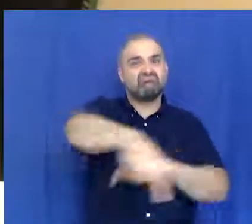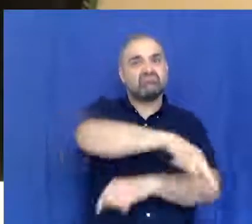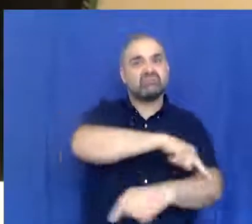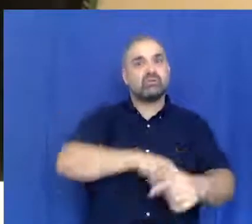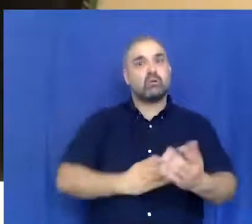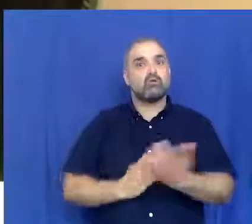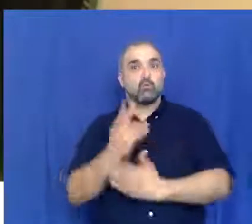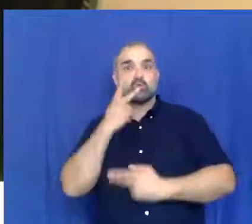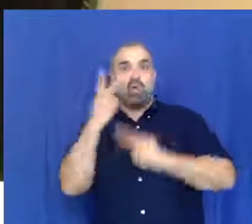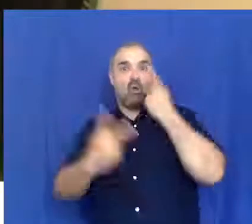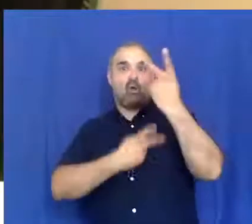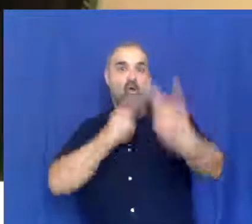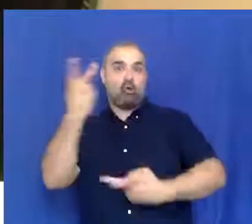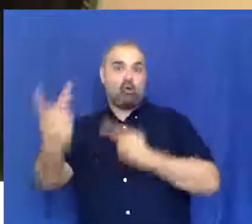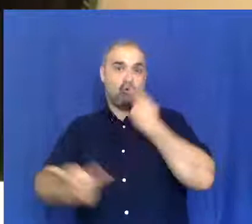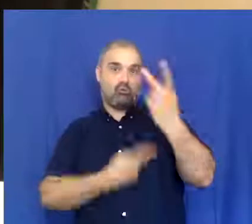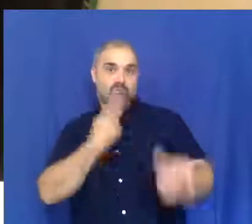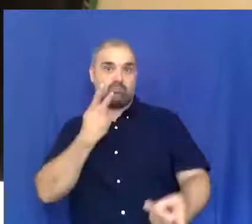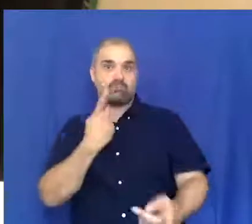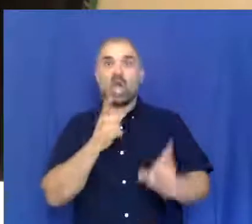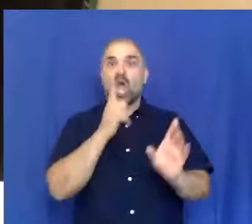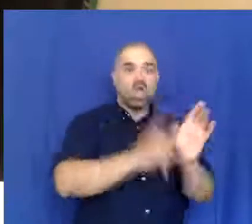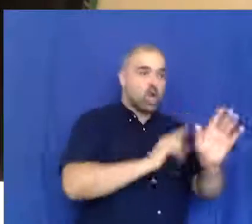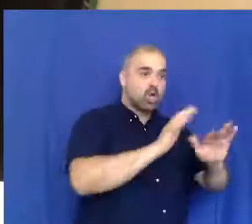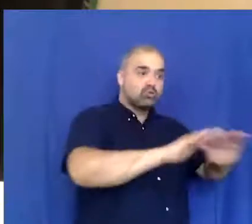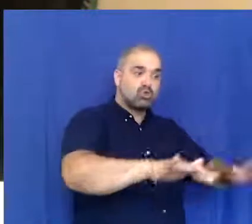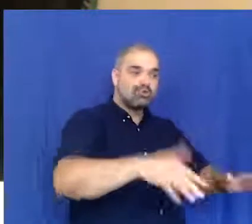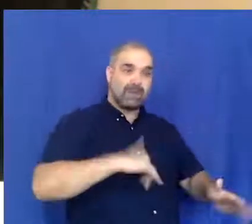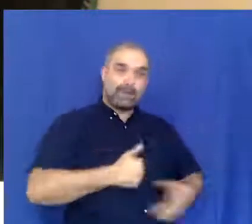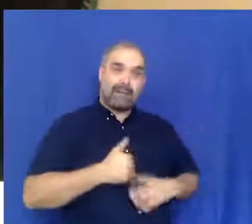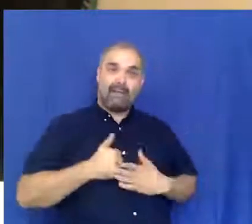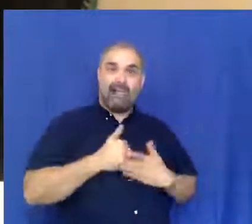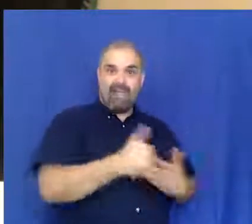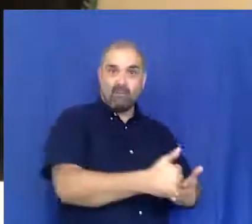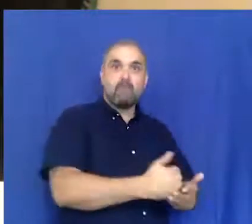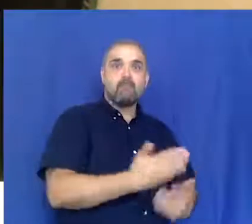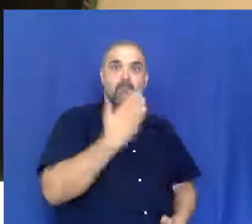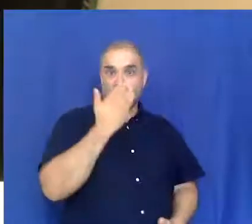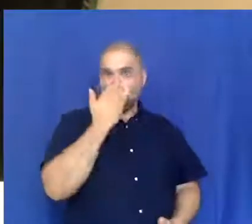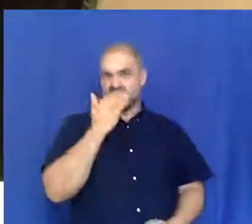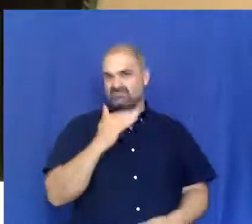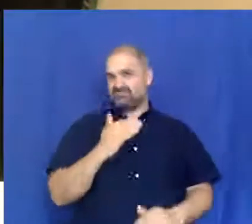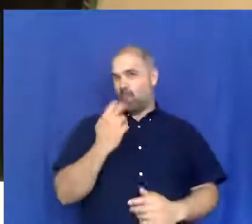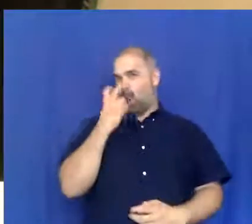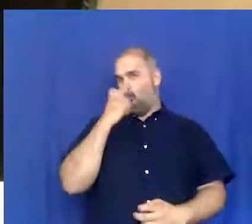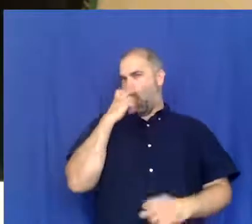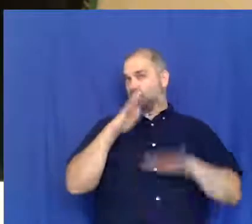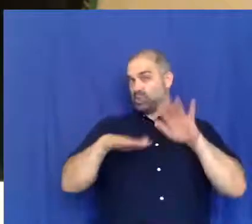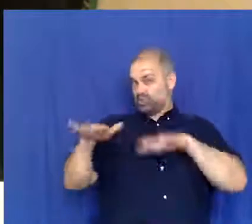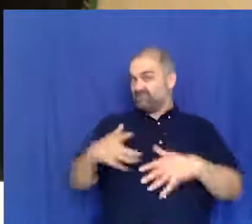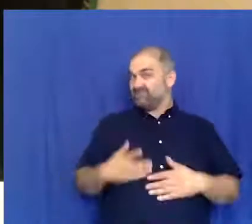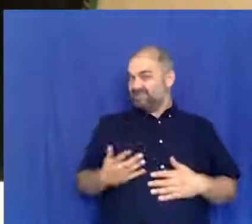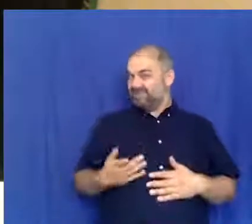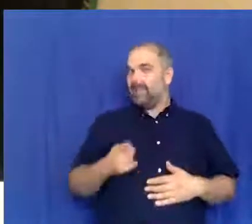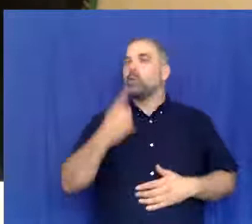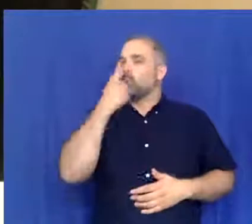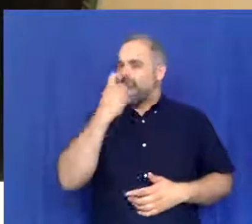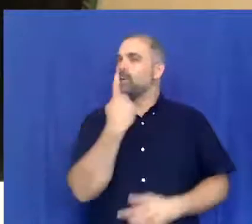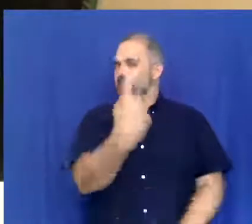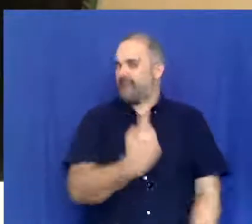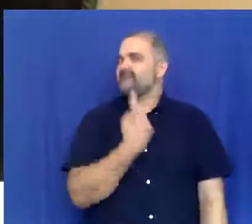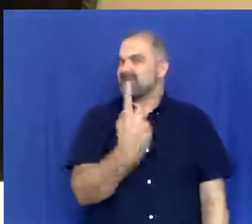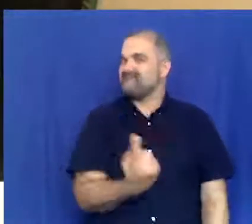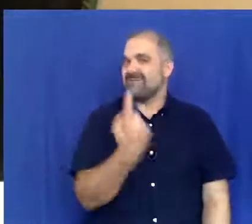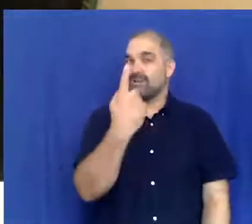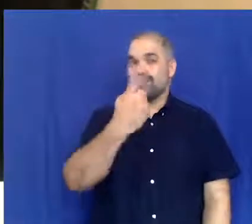however long it takes for the song. And so the younger children will need a bit more help with this one, but the older children, you can definitely do this on